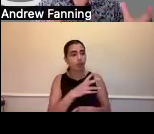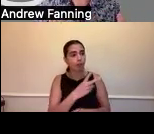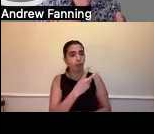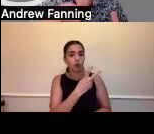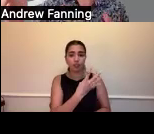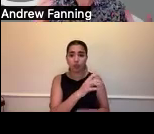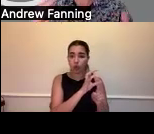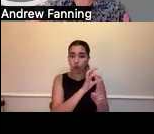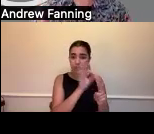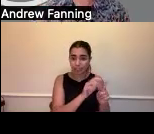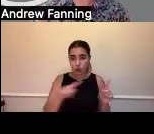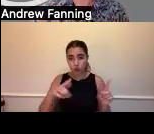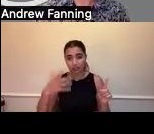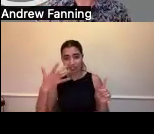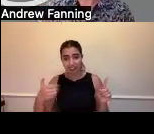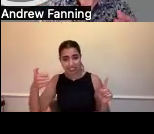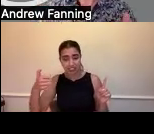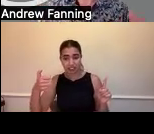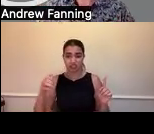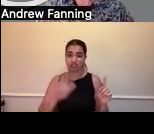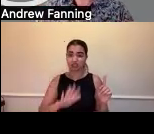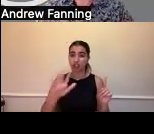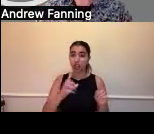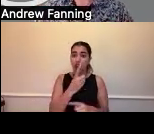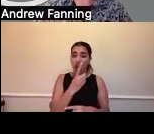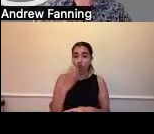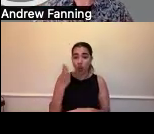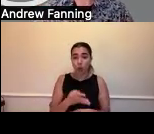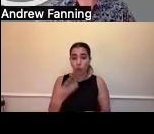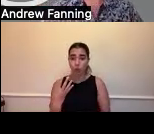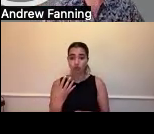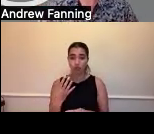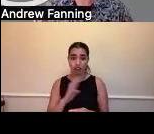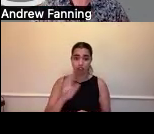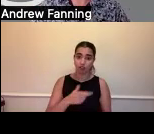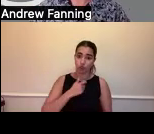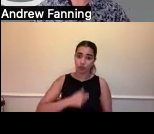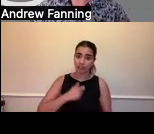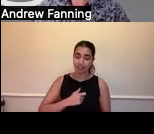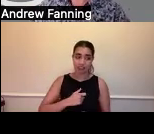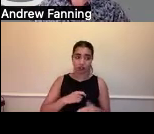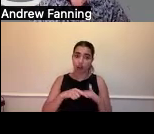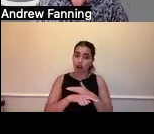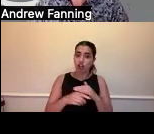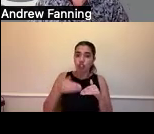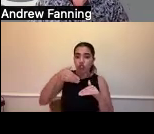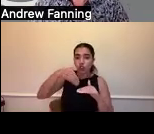a quarter to half of all of humanity actually escaped shortfall in these areas over the past 2 decades, which is